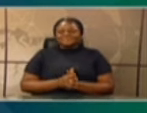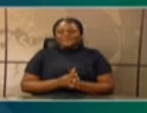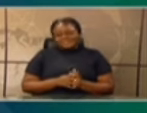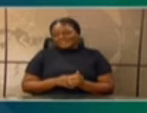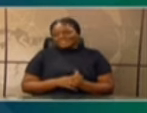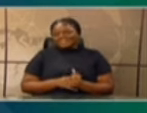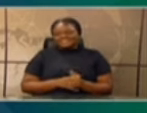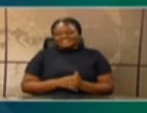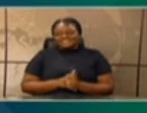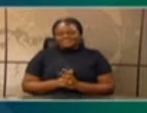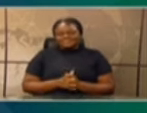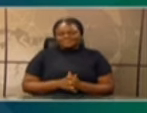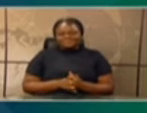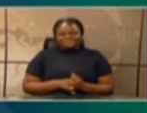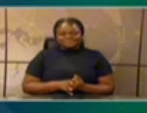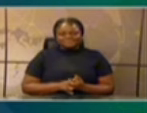call. Oh.